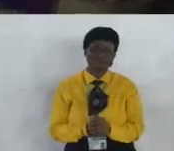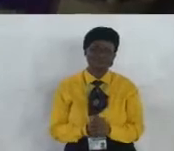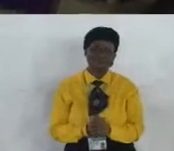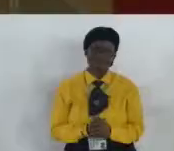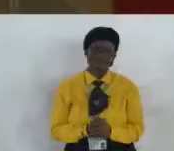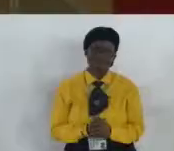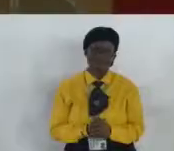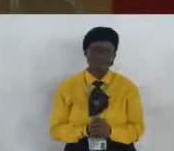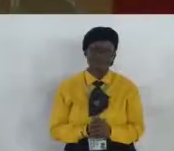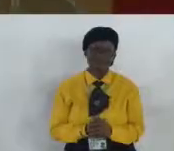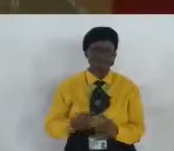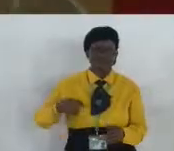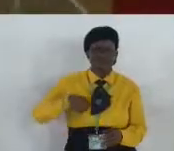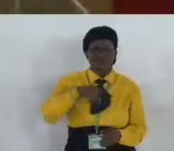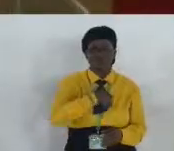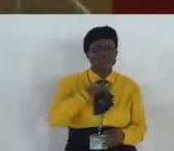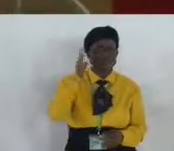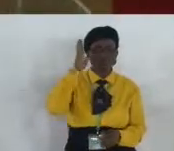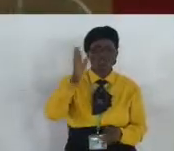We're going to pray.